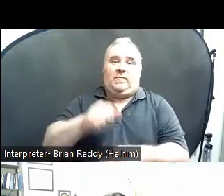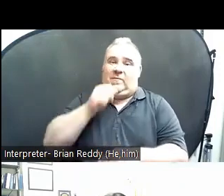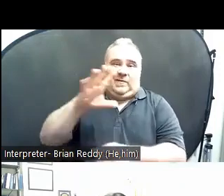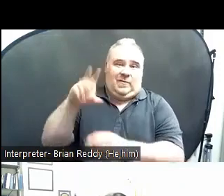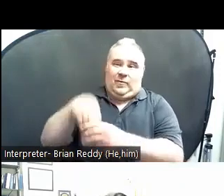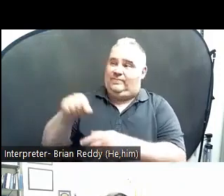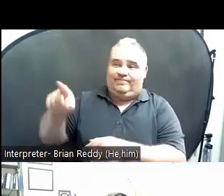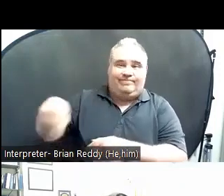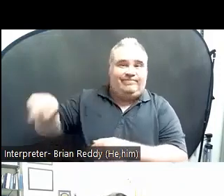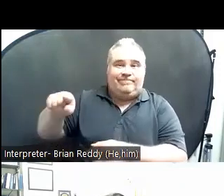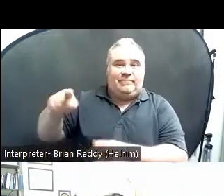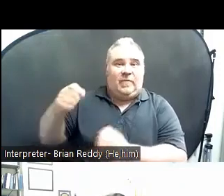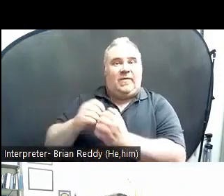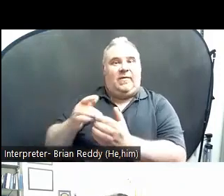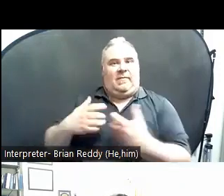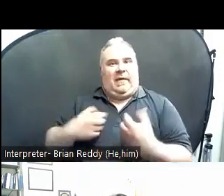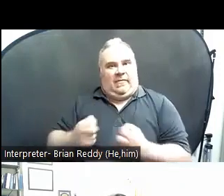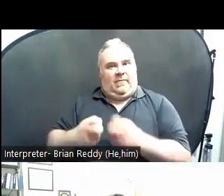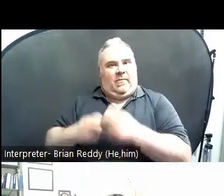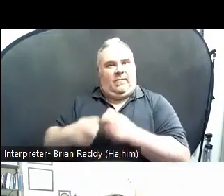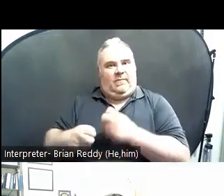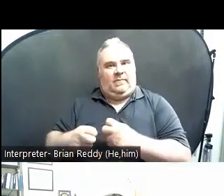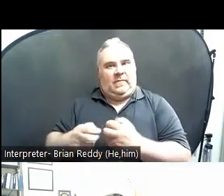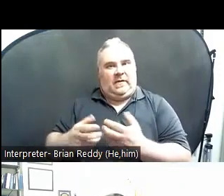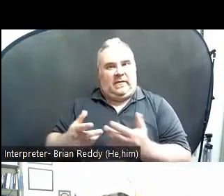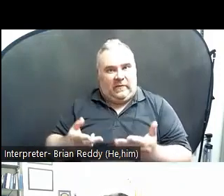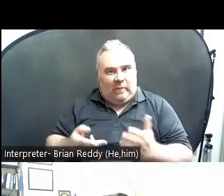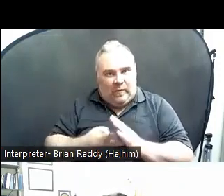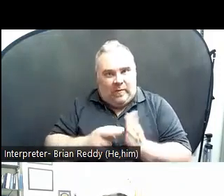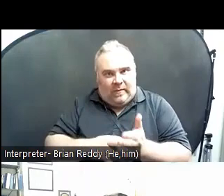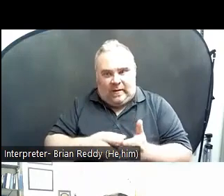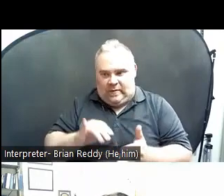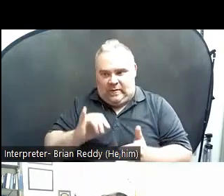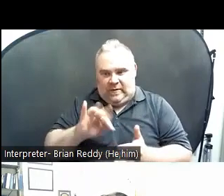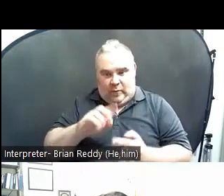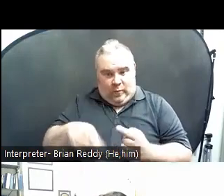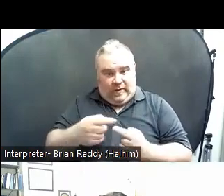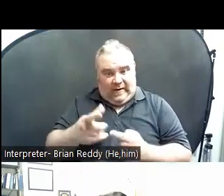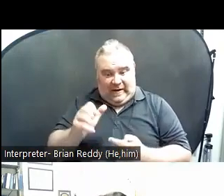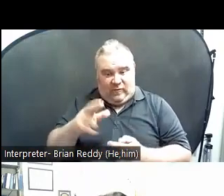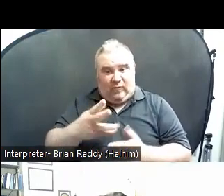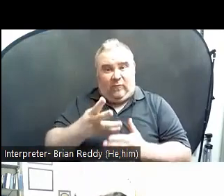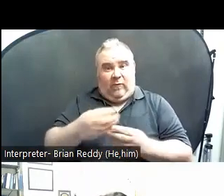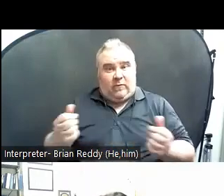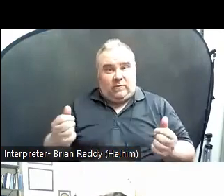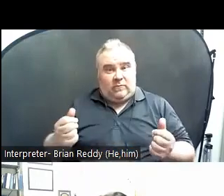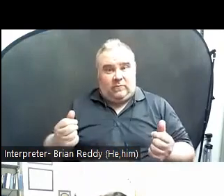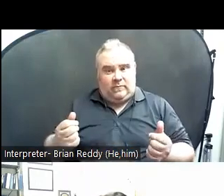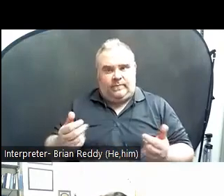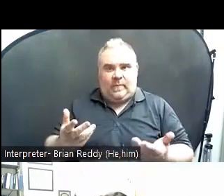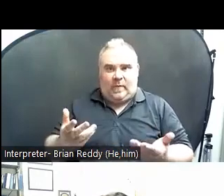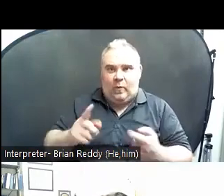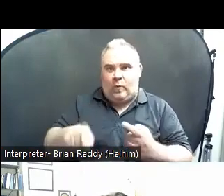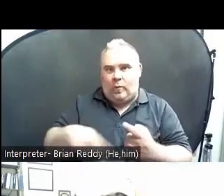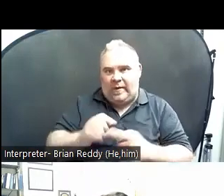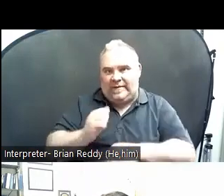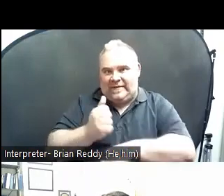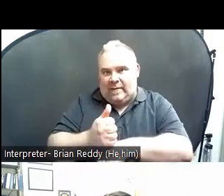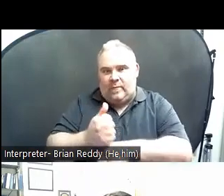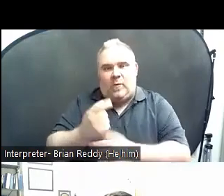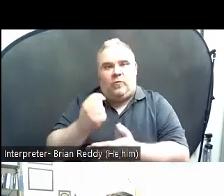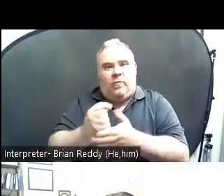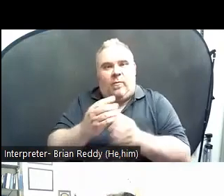these medical problems. And what does this mean for survivorship? It means that when we're providing treatment plans for older adults, we're